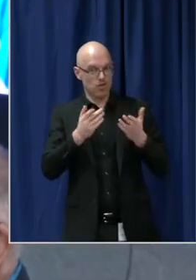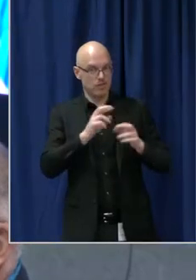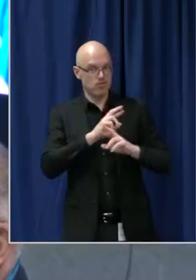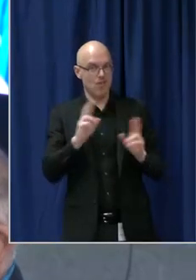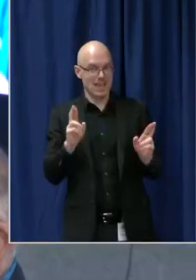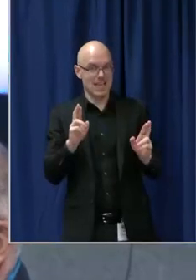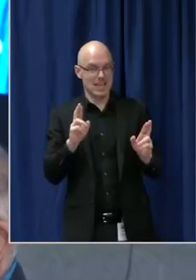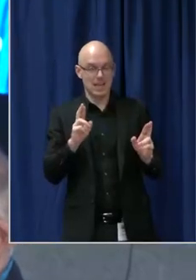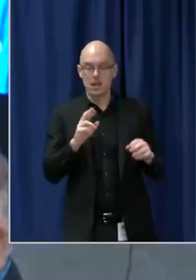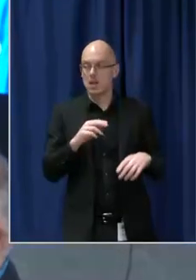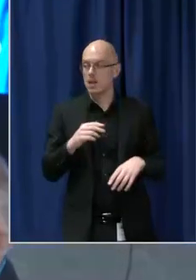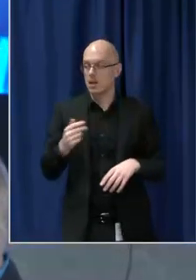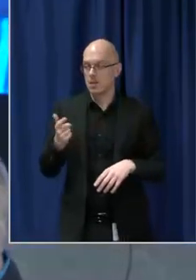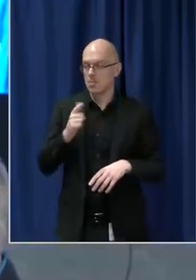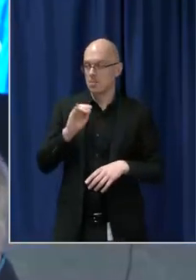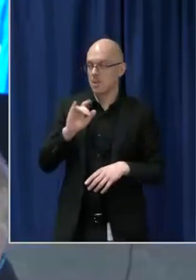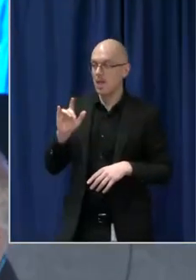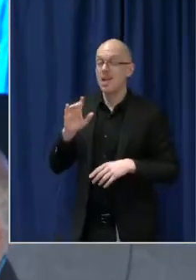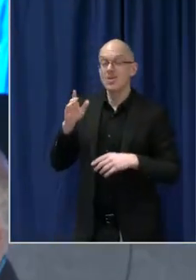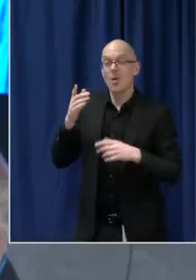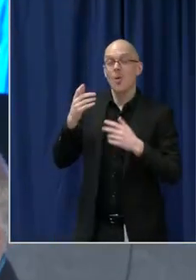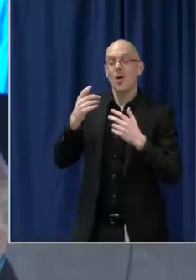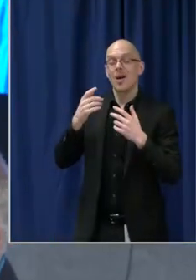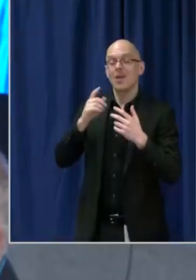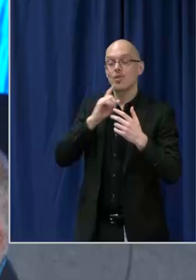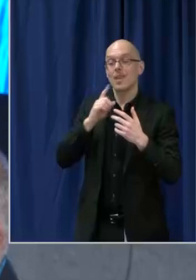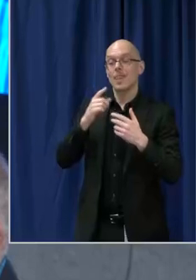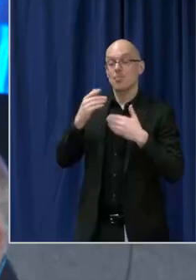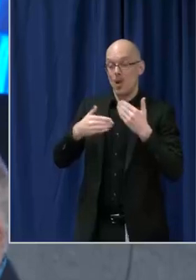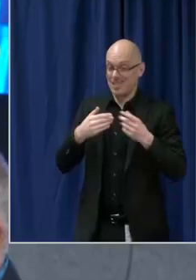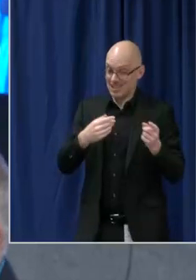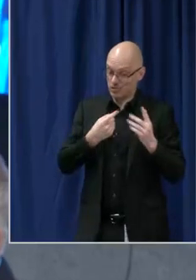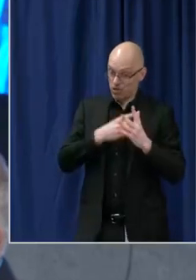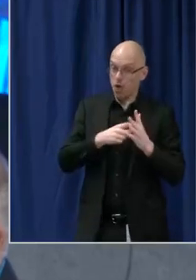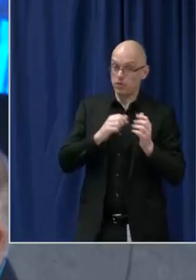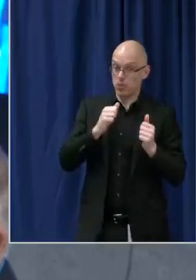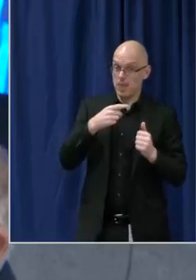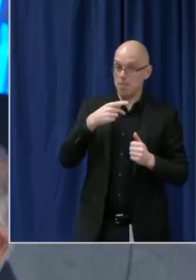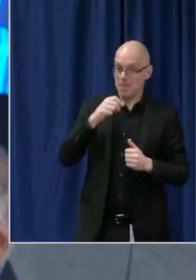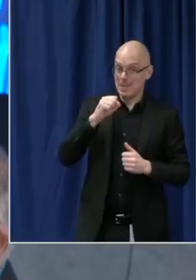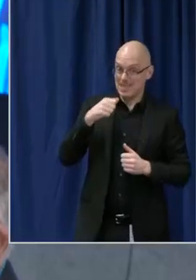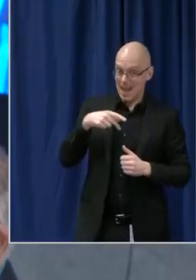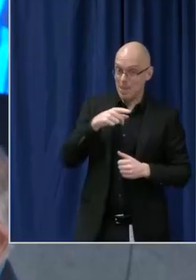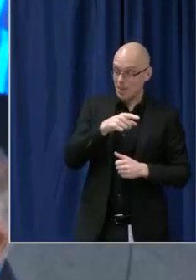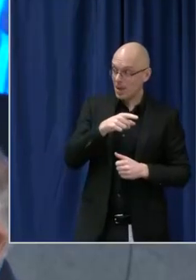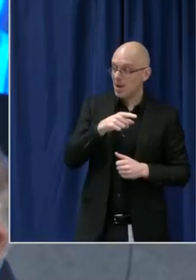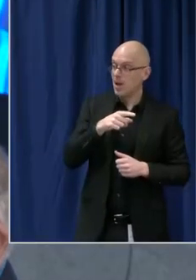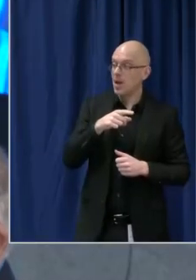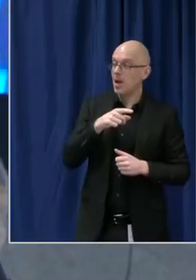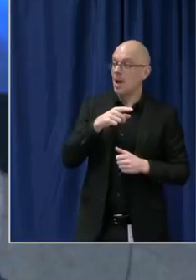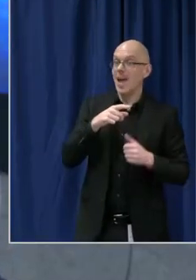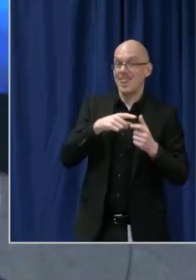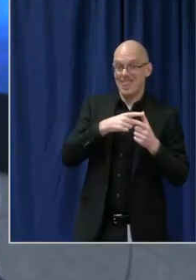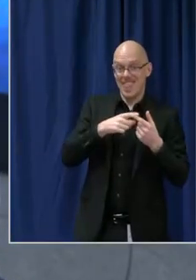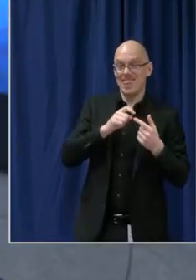So it is a process that's initiated by the PSAP and with the with the individual